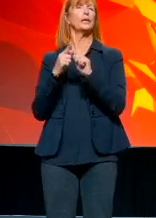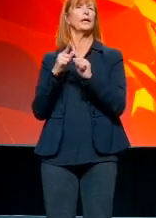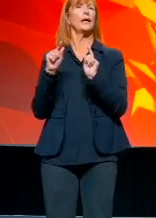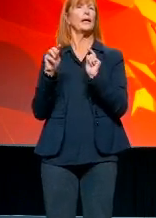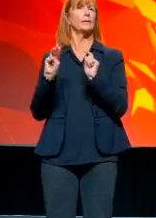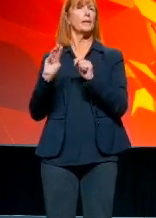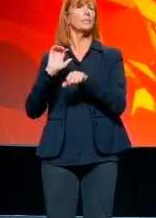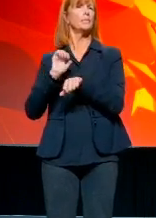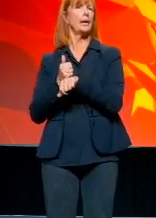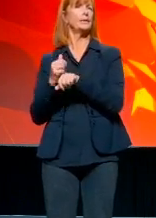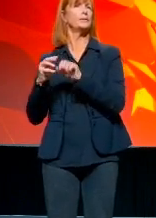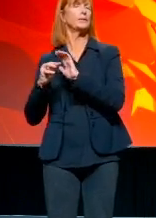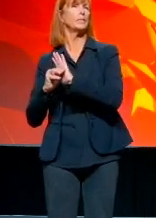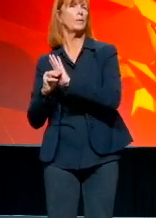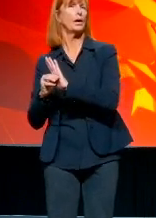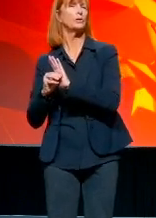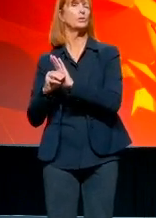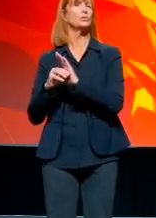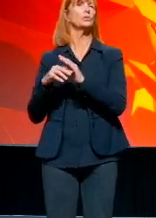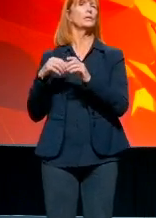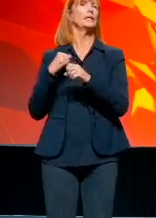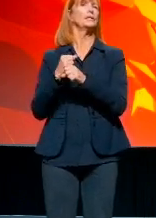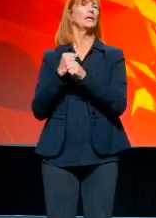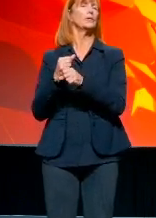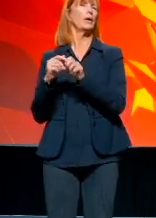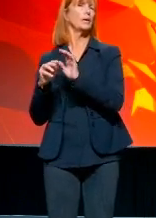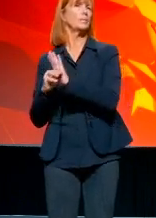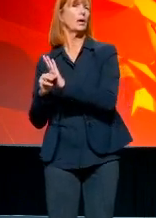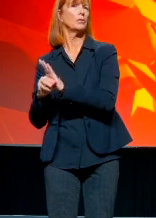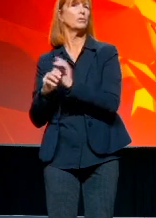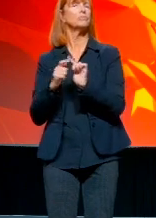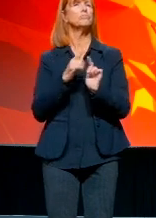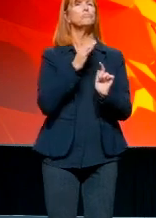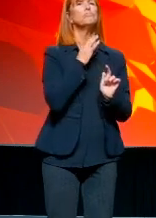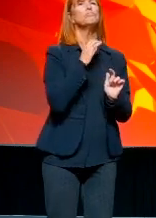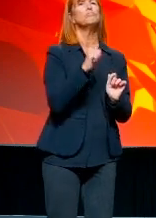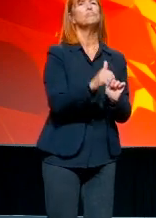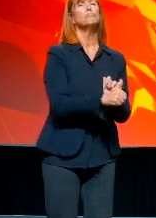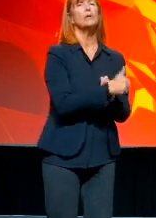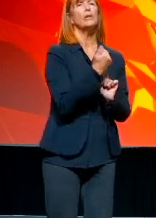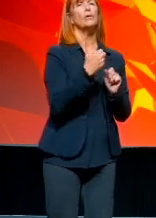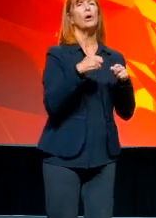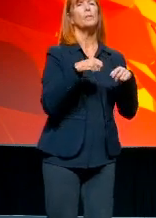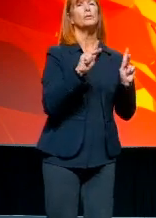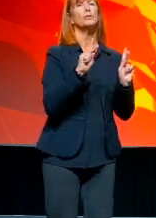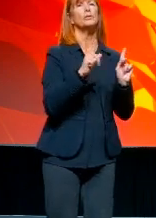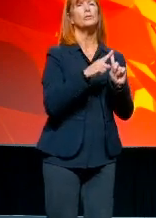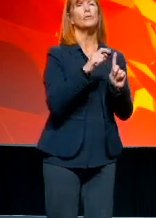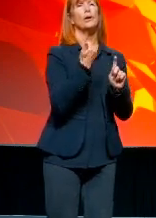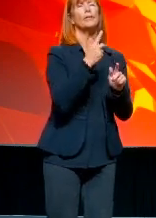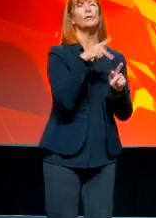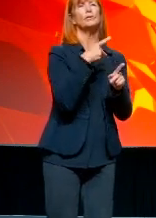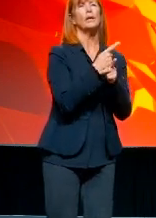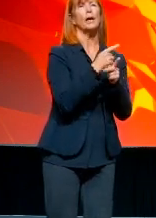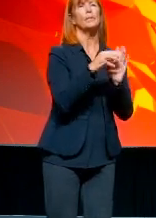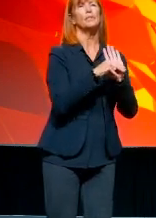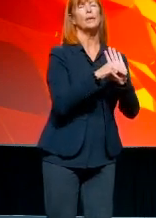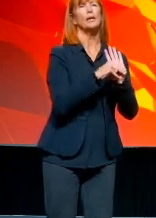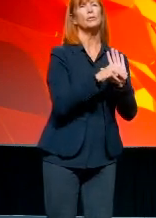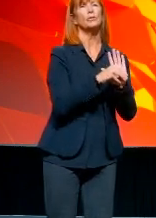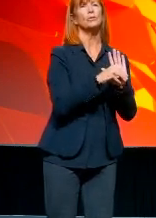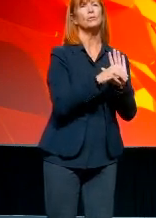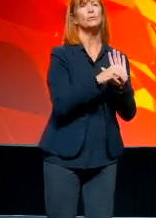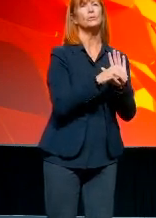or generative models, but I was wondering what other opportunities there are for other type of models, especially for